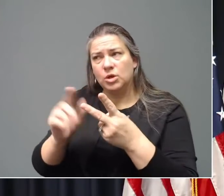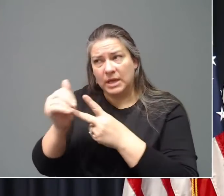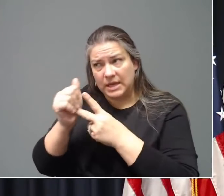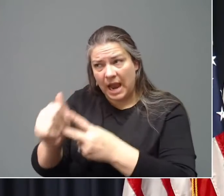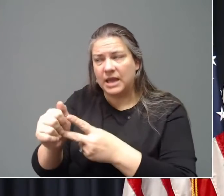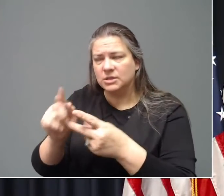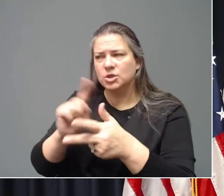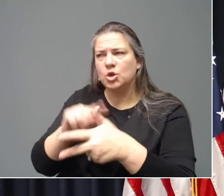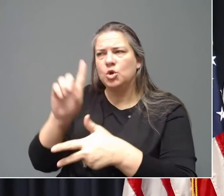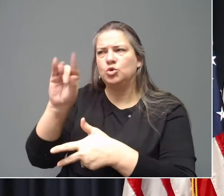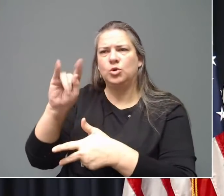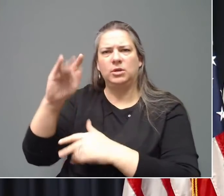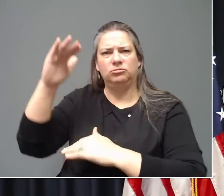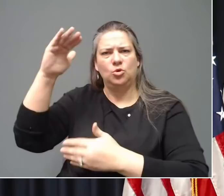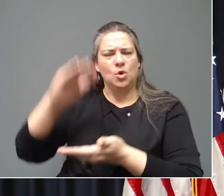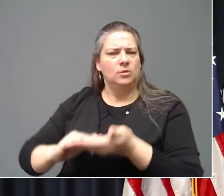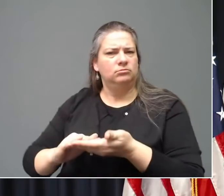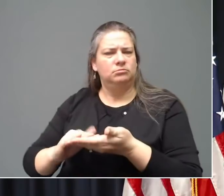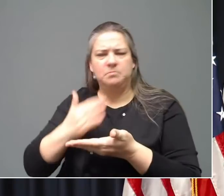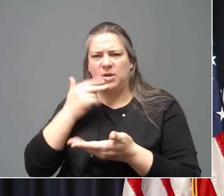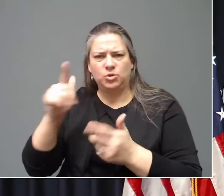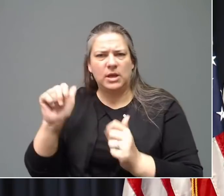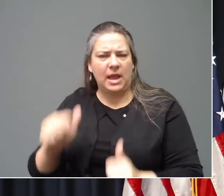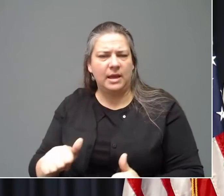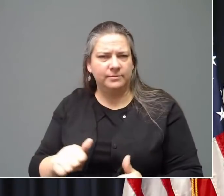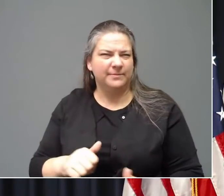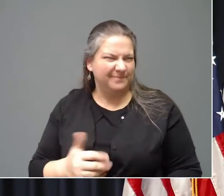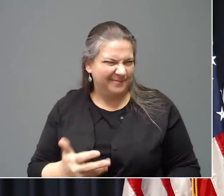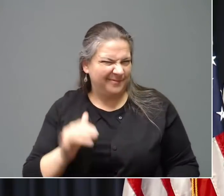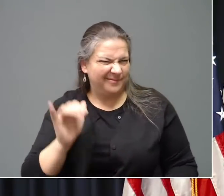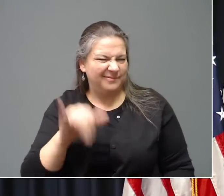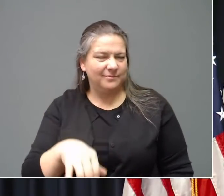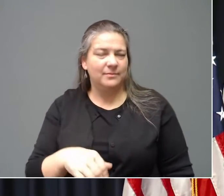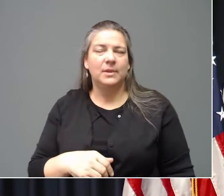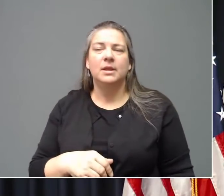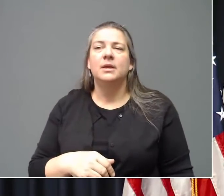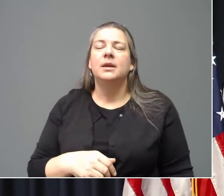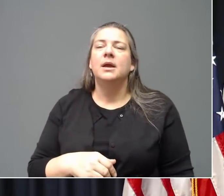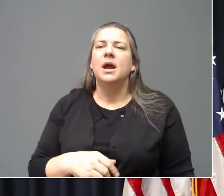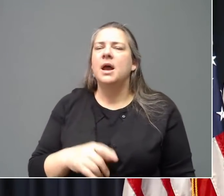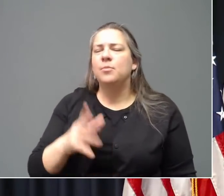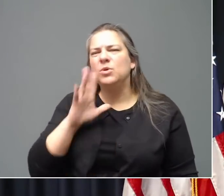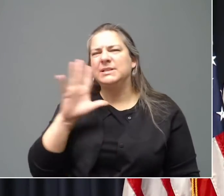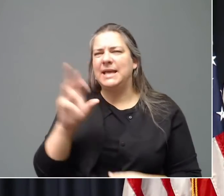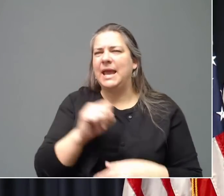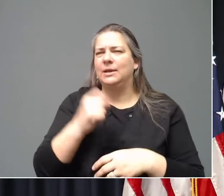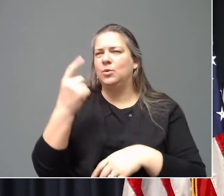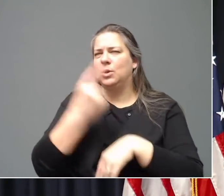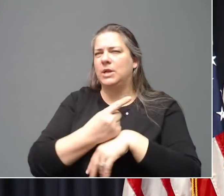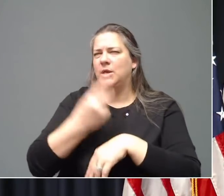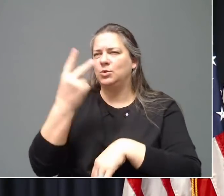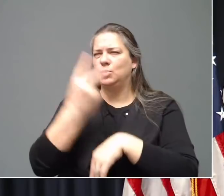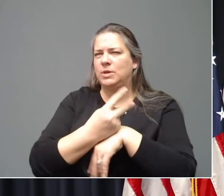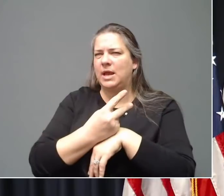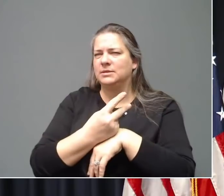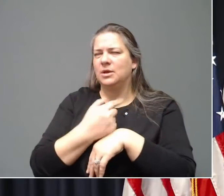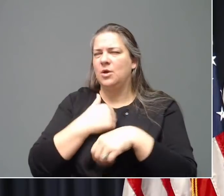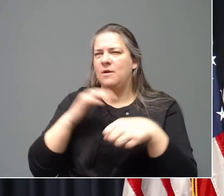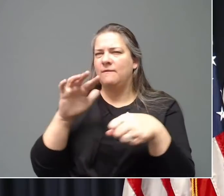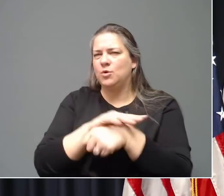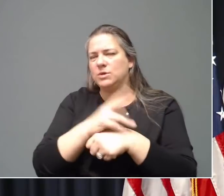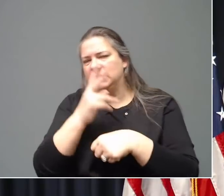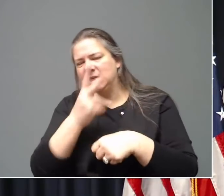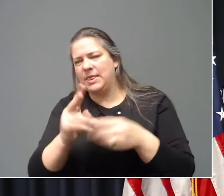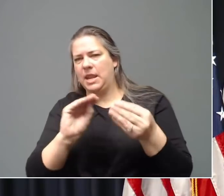the other question is it's going to take a couple more days for us to see the data. We're